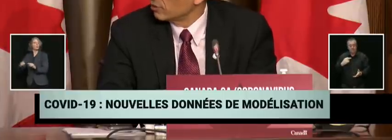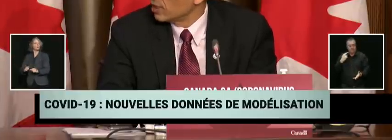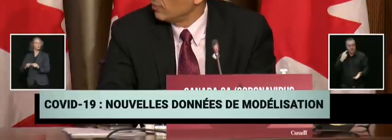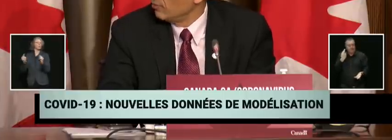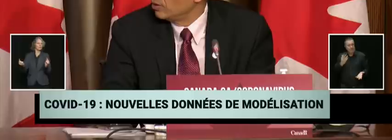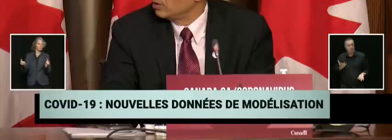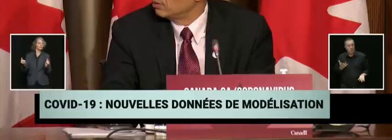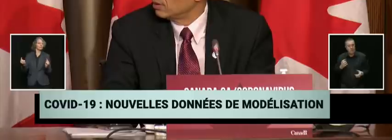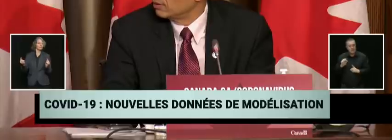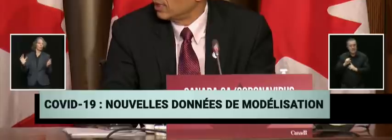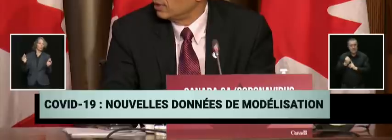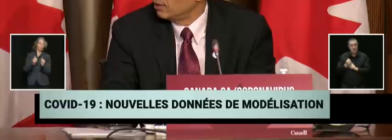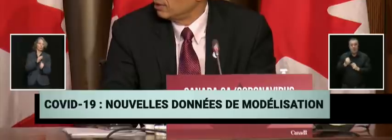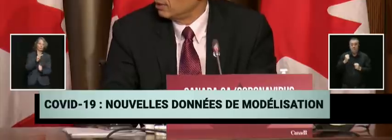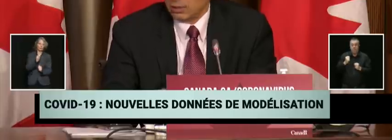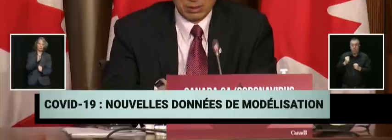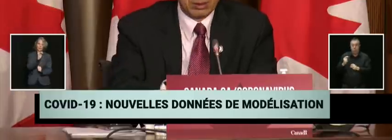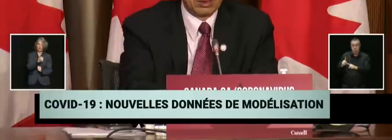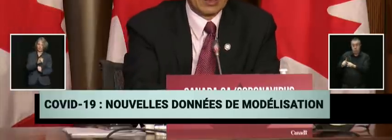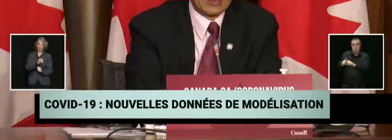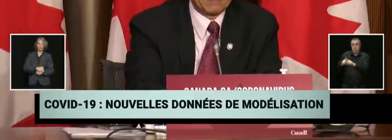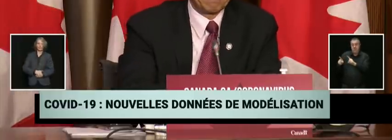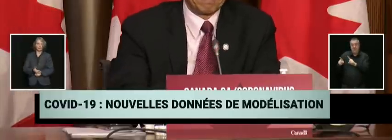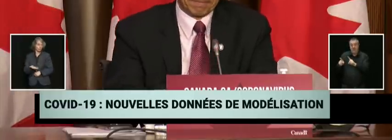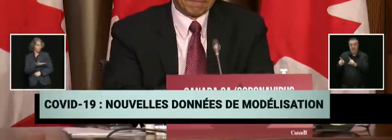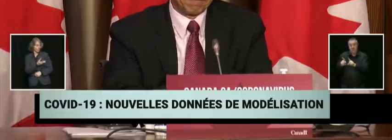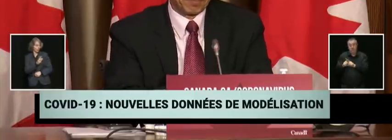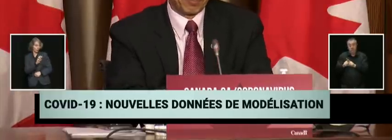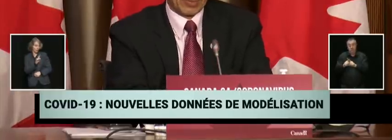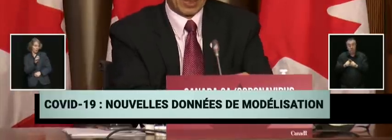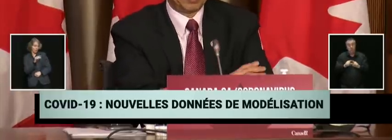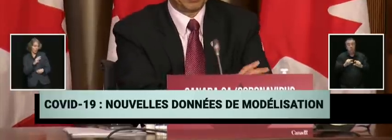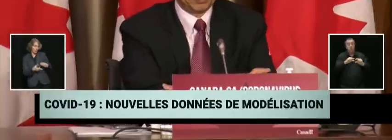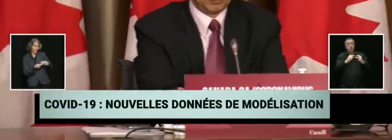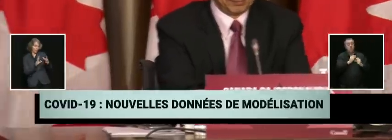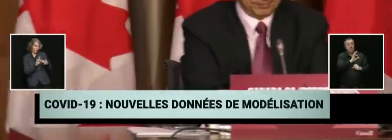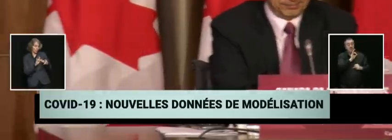not sure if Dr. Tam, you would like to add anything? No, just so that